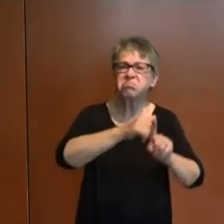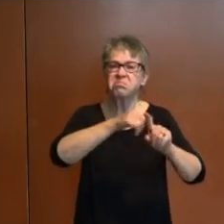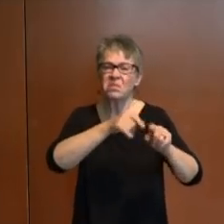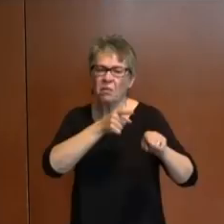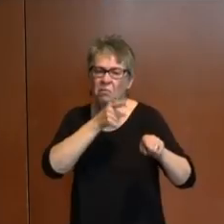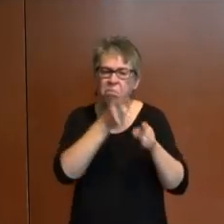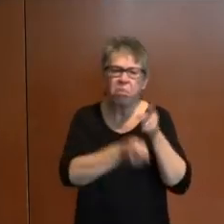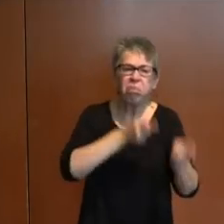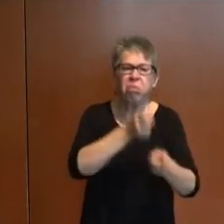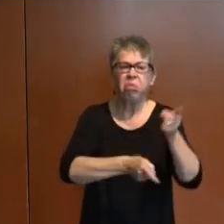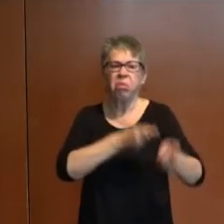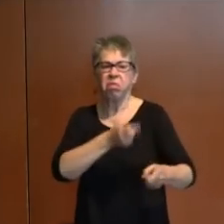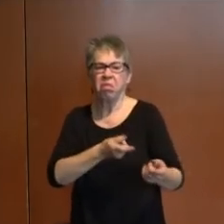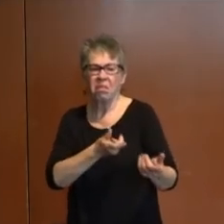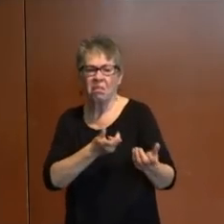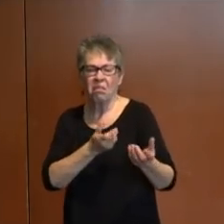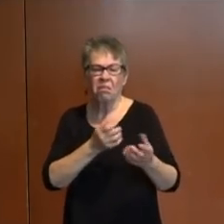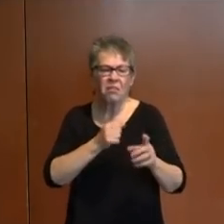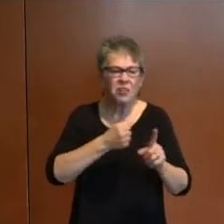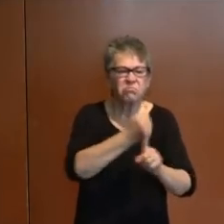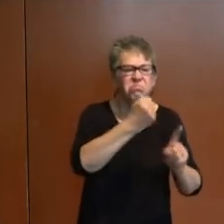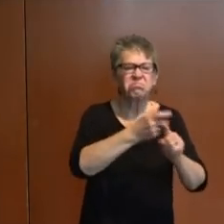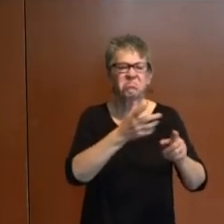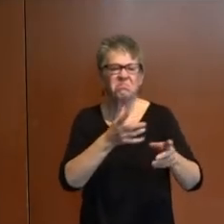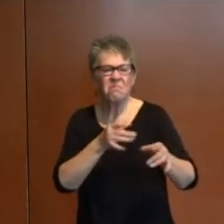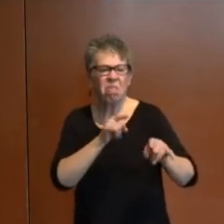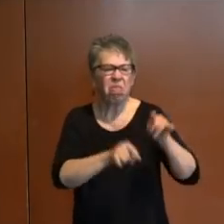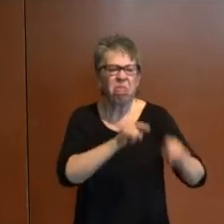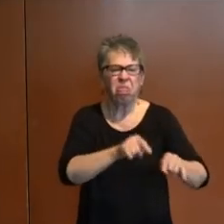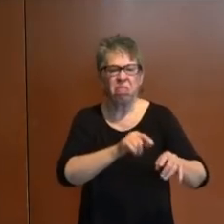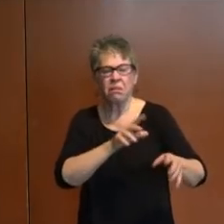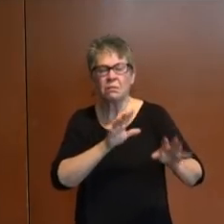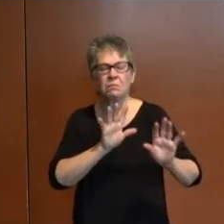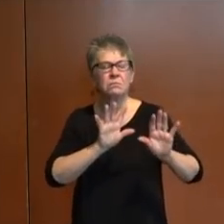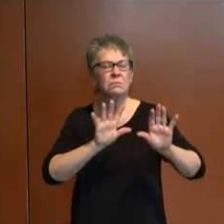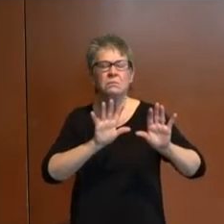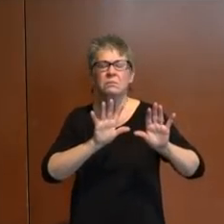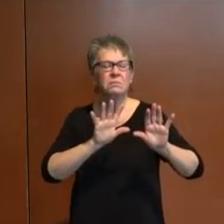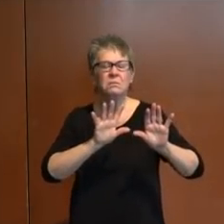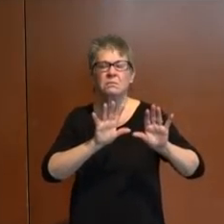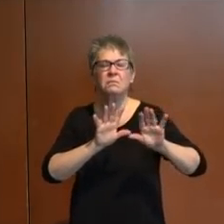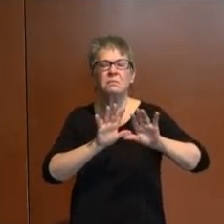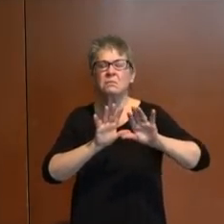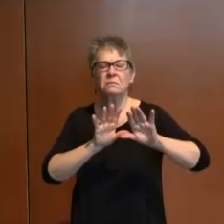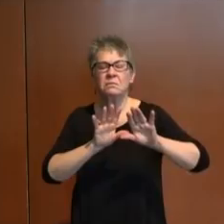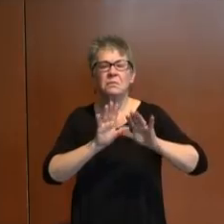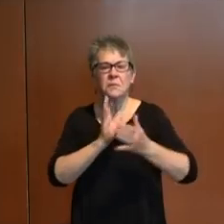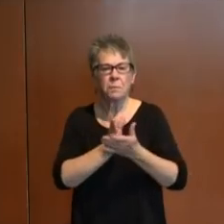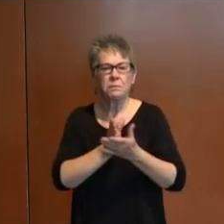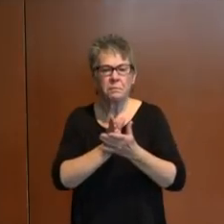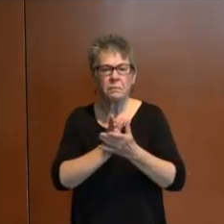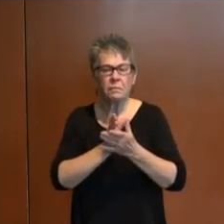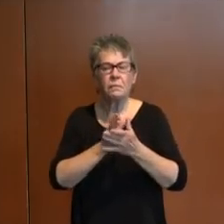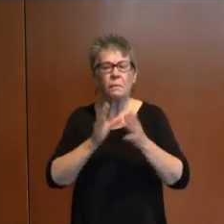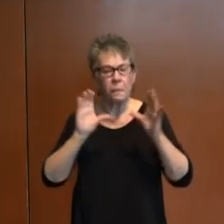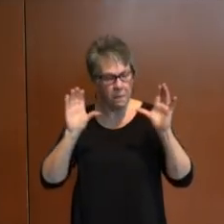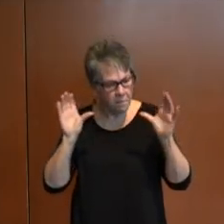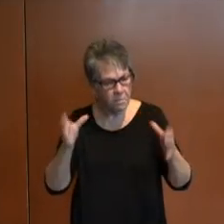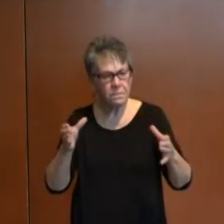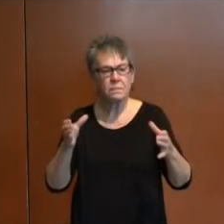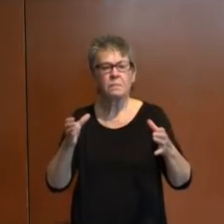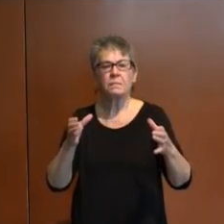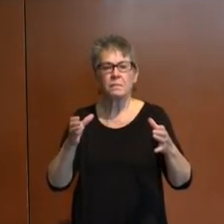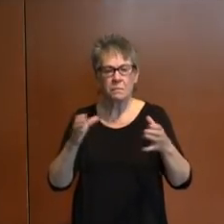utterly acceptable. It's even more so today. And I repeat, there is a special place in hell for the very small